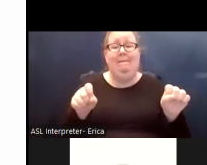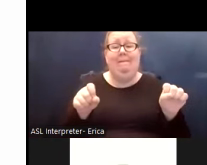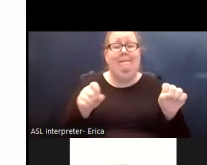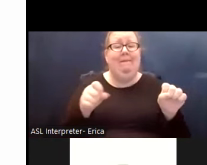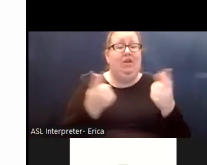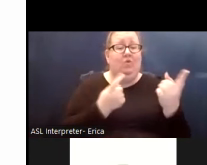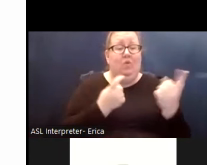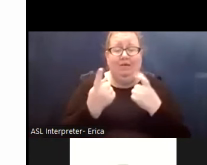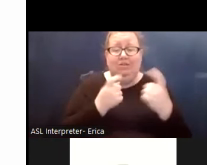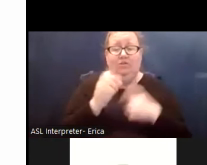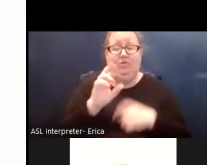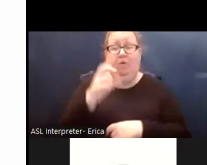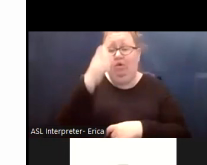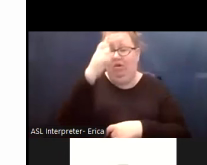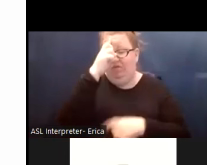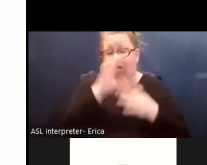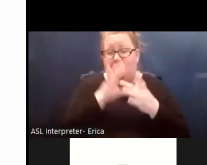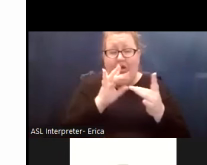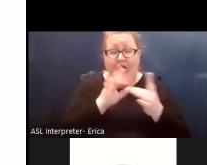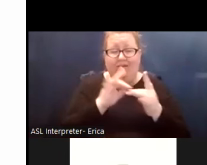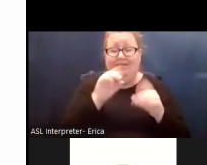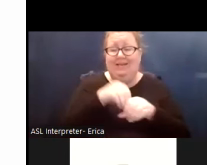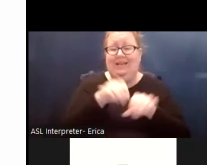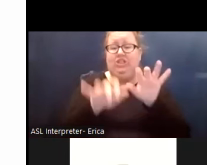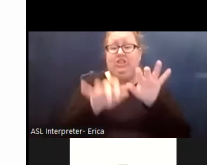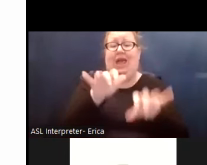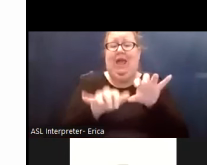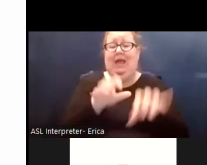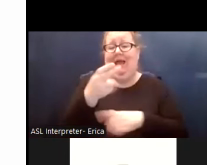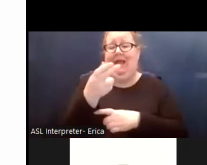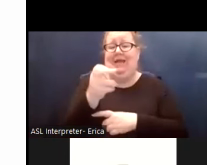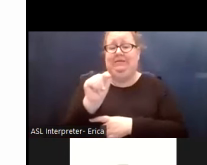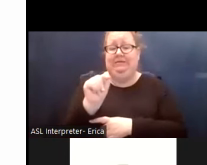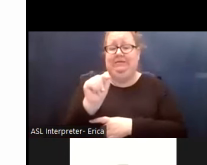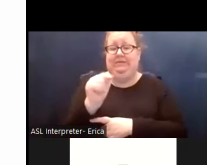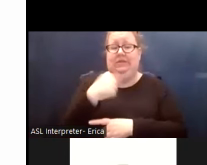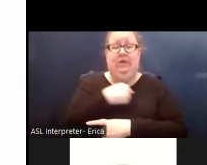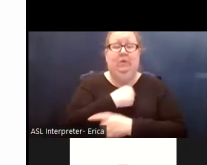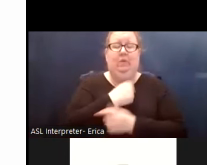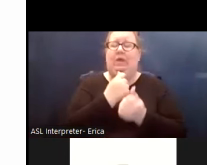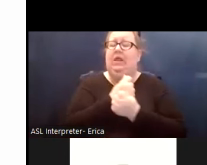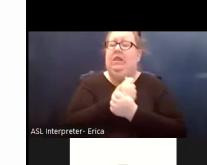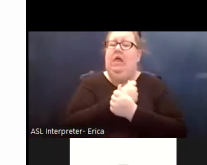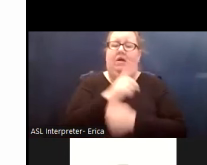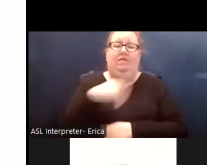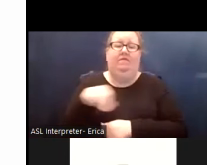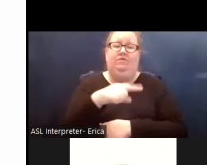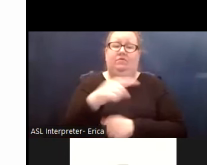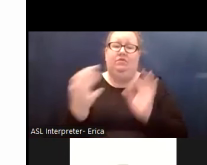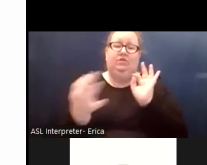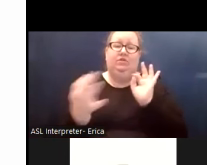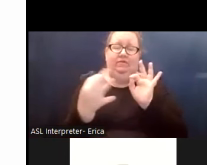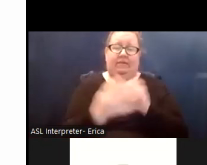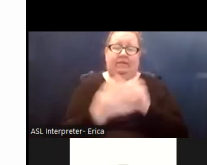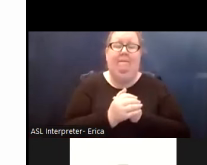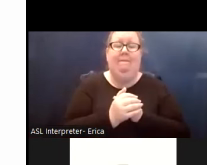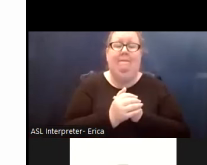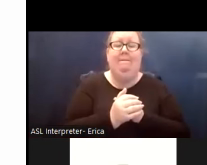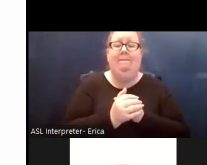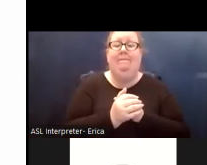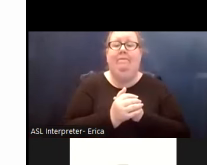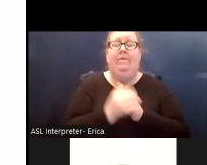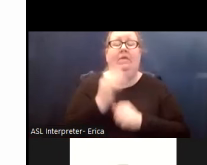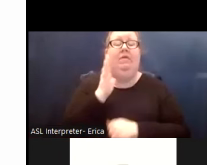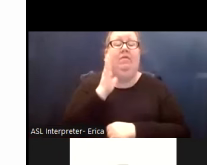or thoughts that you may have in the chat box. We'd absolutely love to hear from you. And there